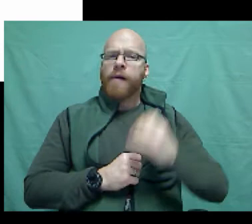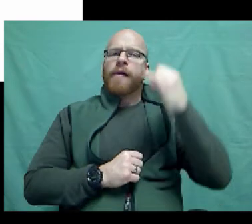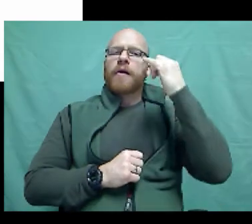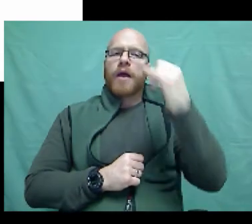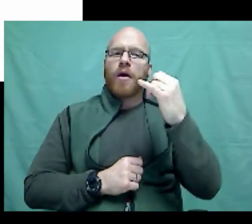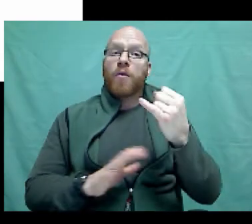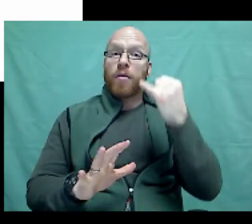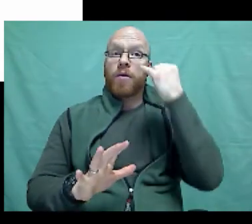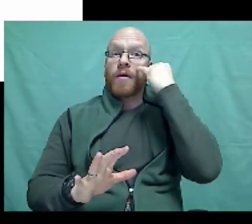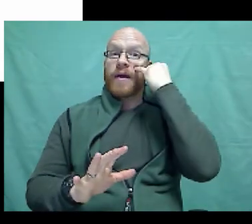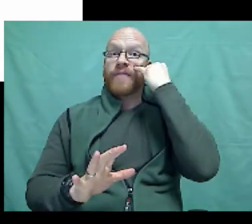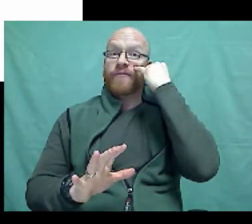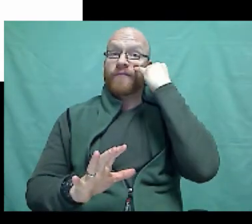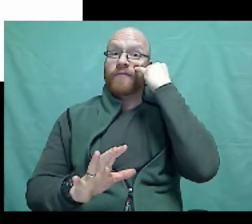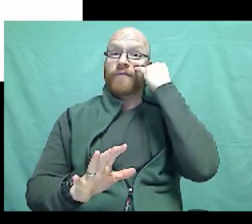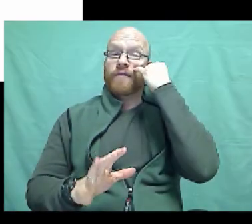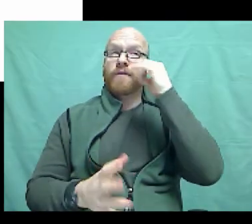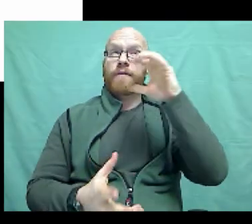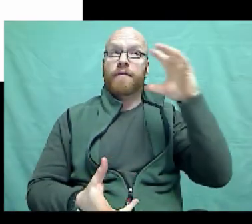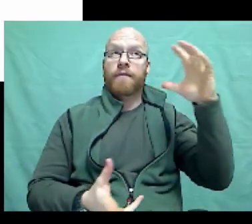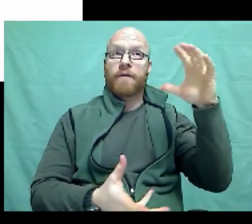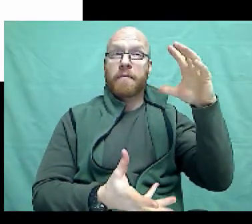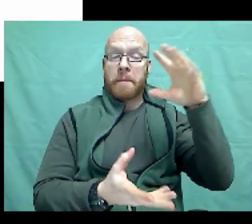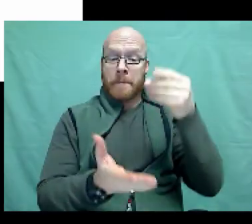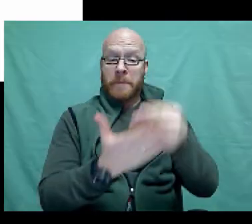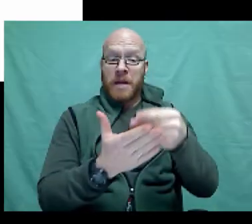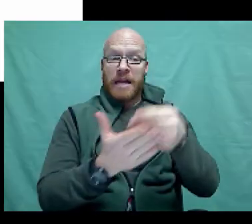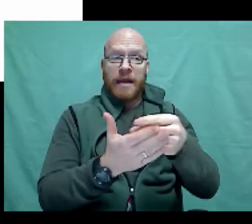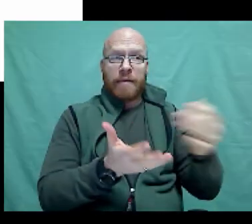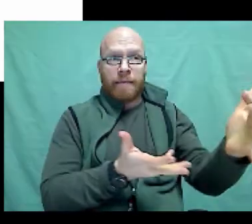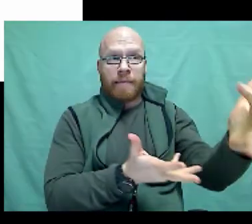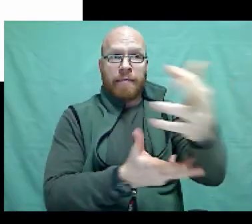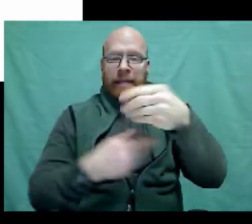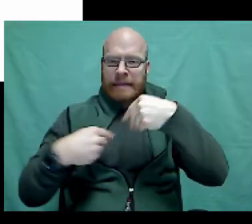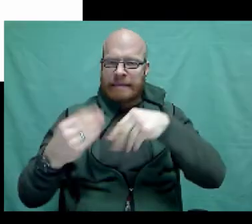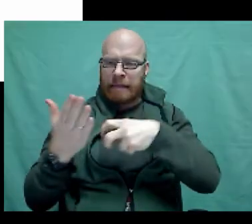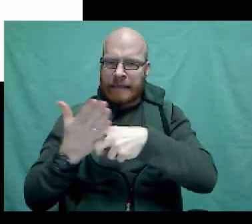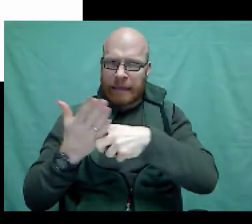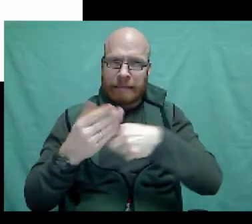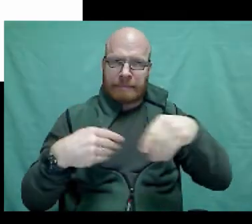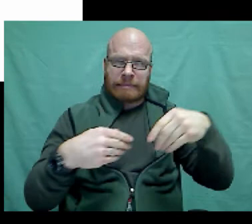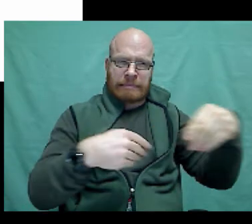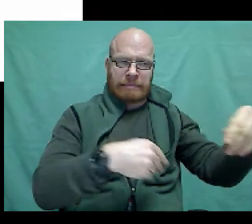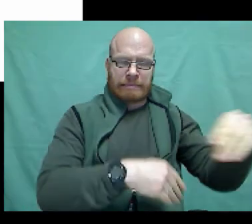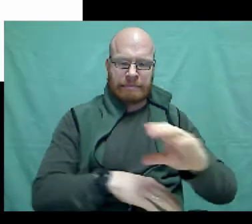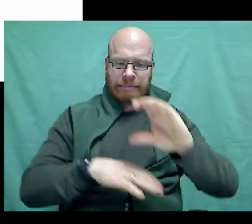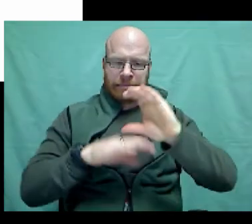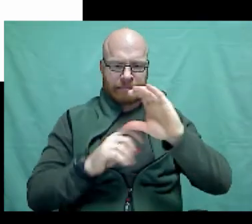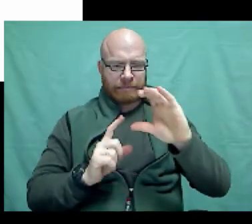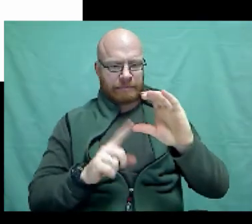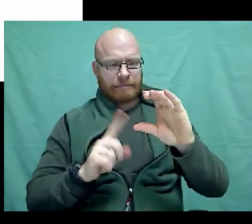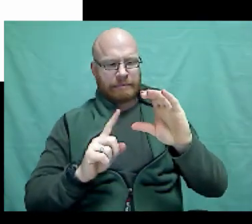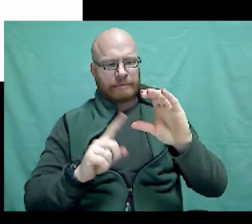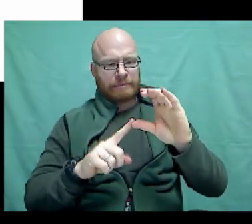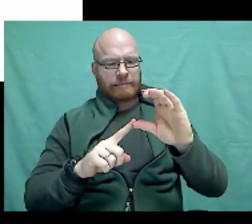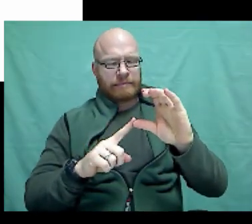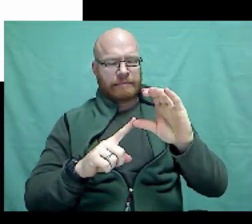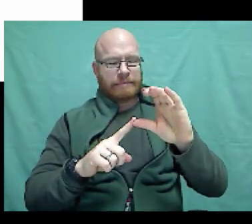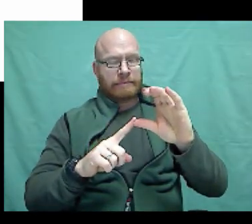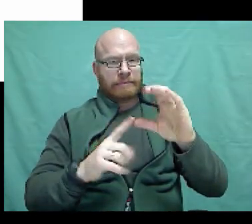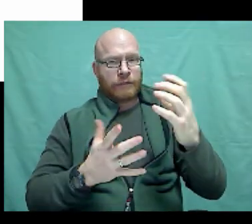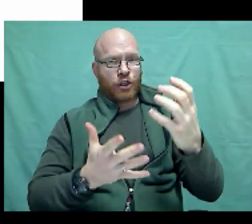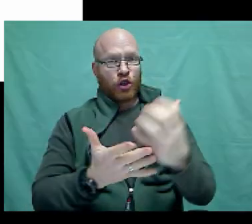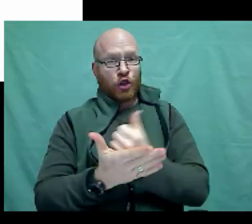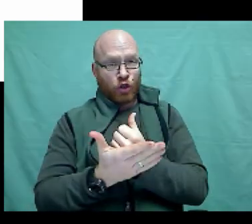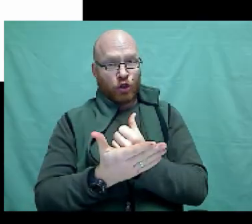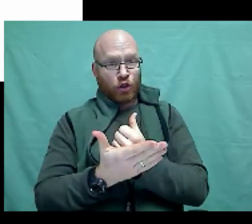this basketball game. Now, to figure out how much money they collected, how do we figure that out?